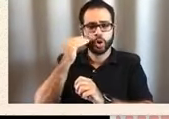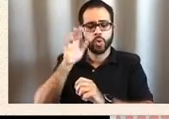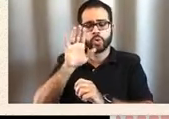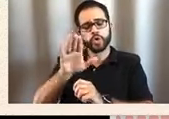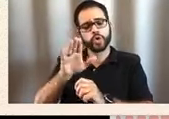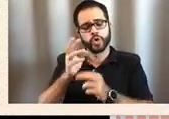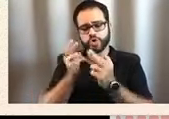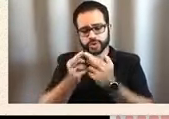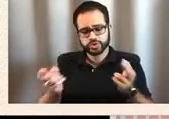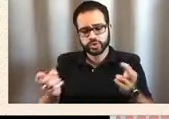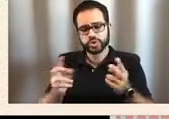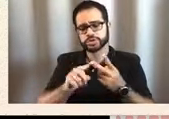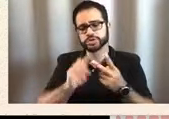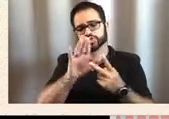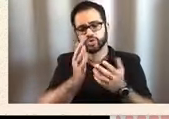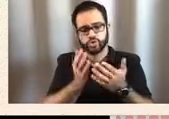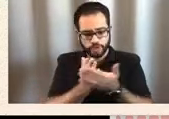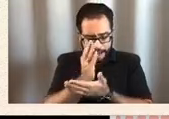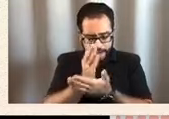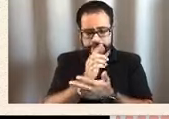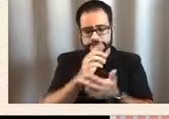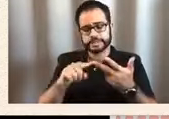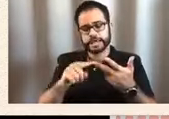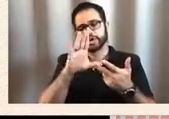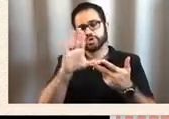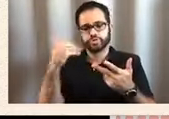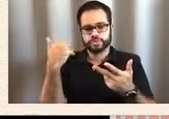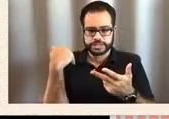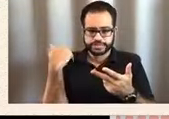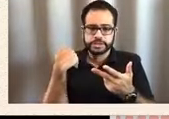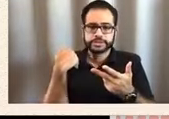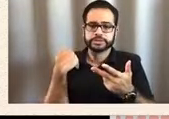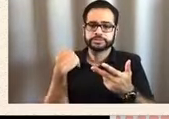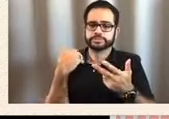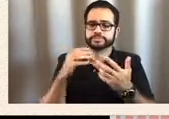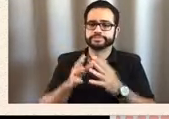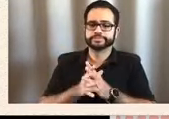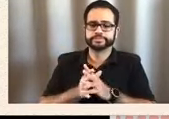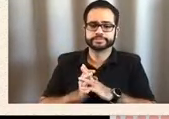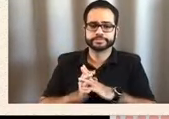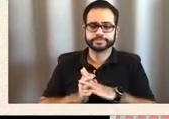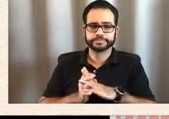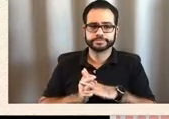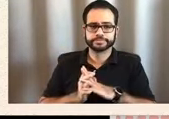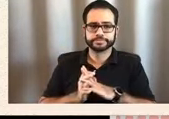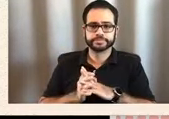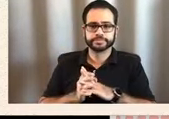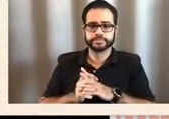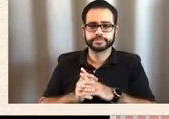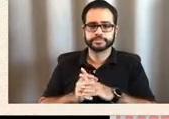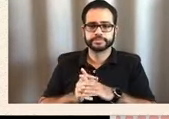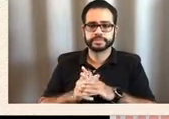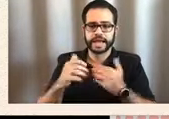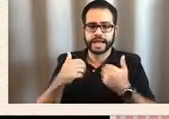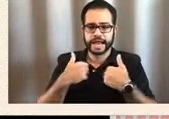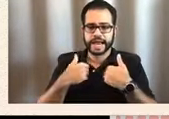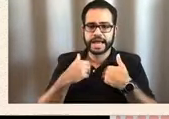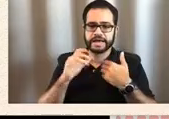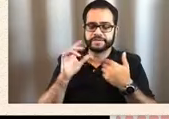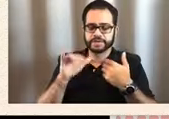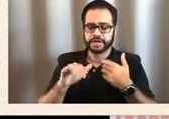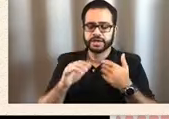rights, and your responsibilities. Outside of the iBudget and